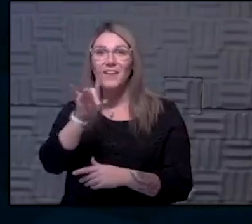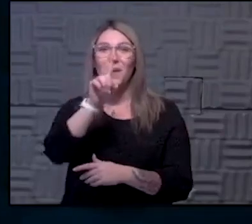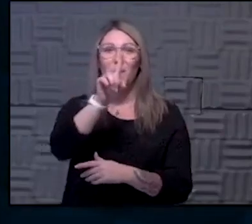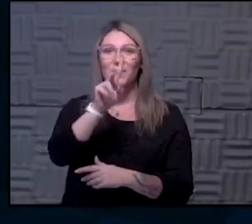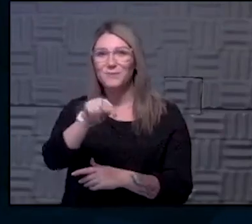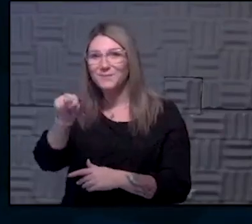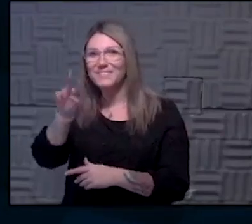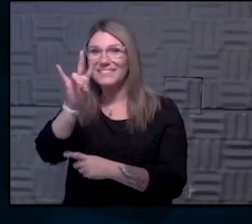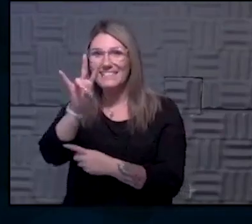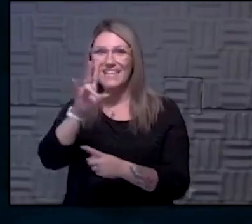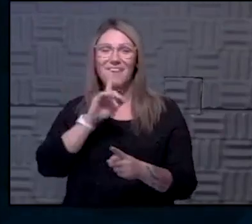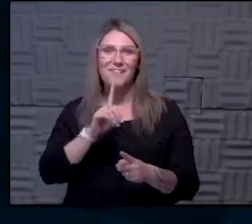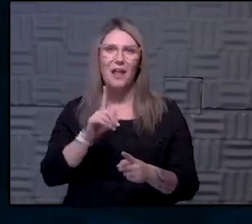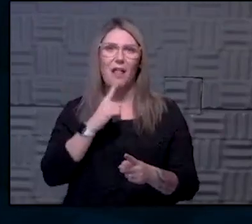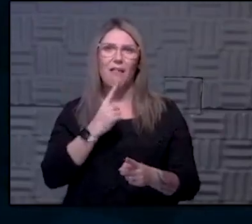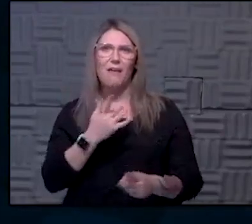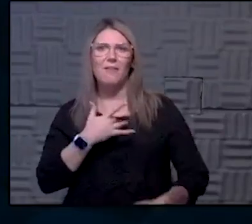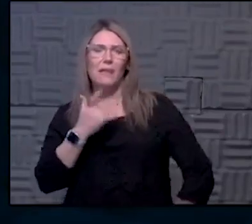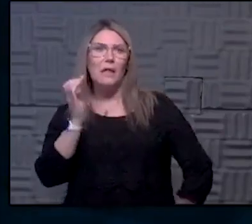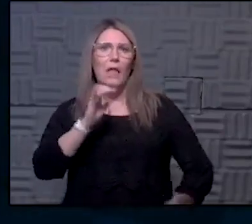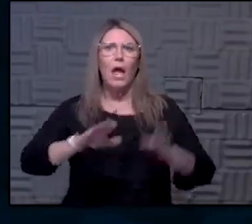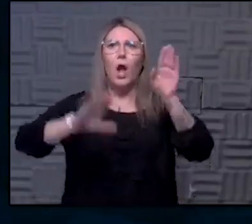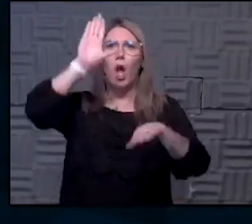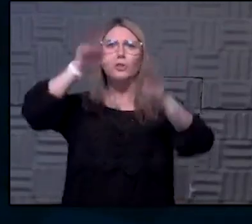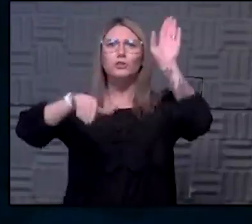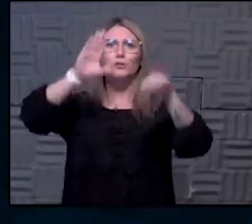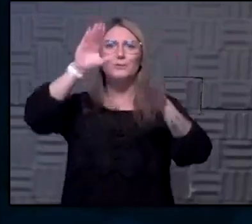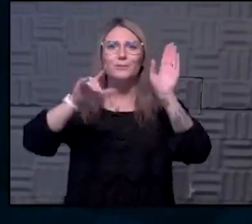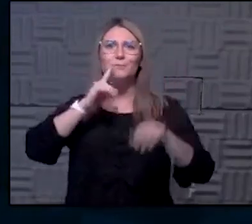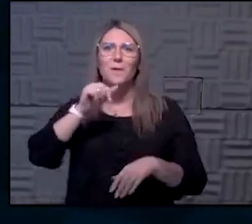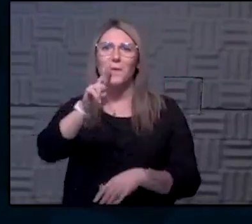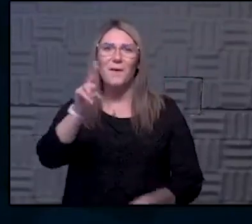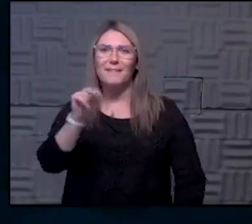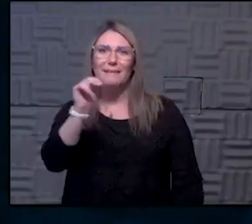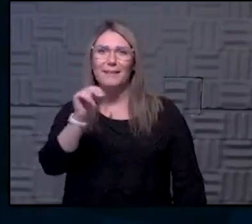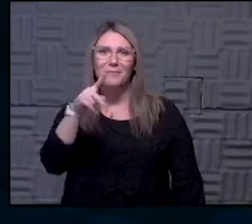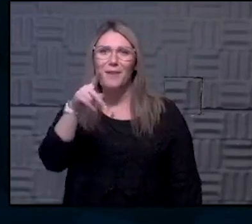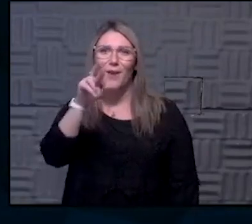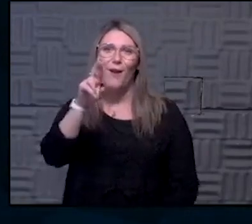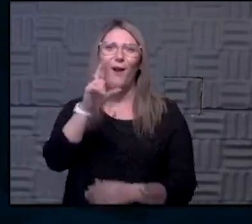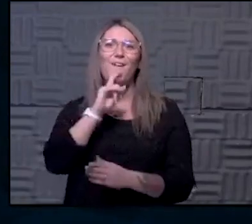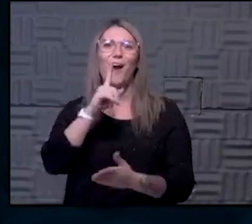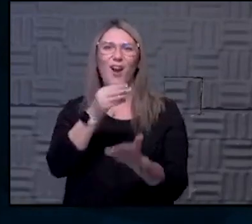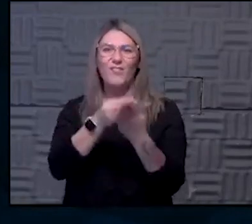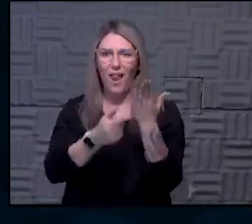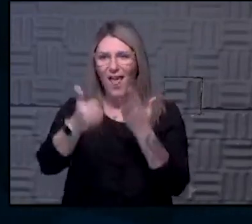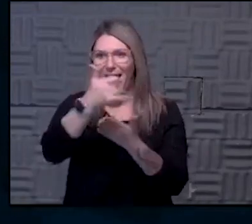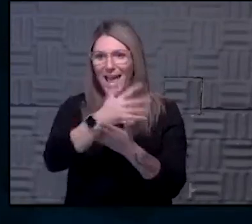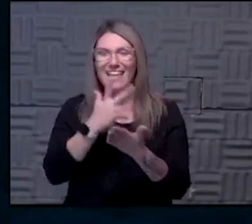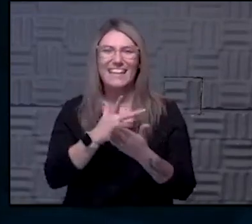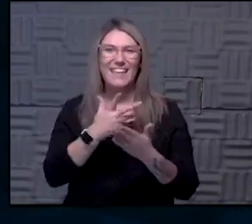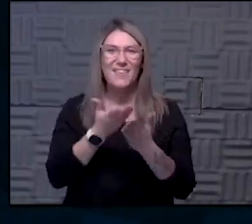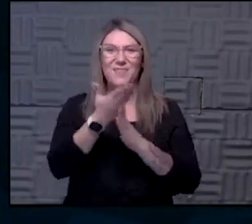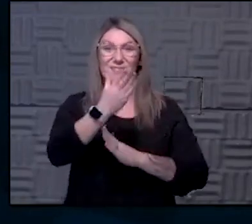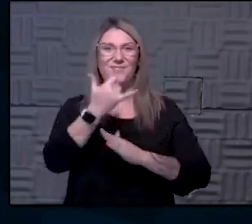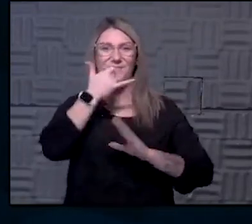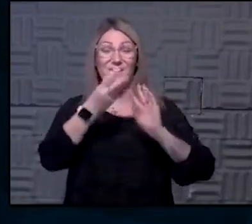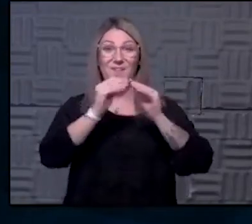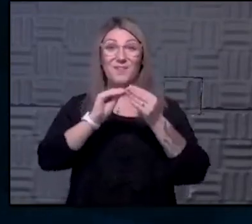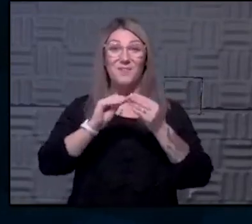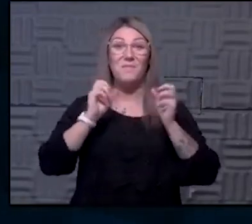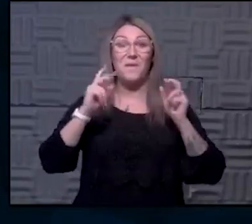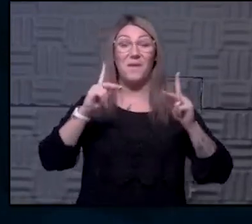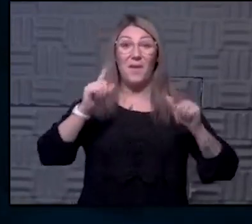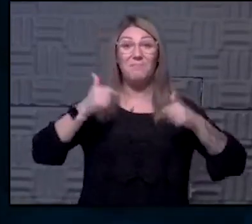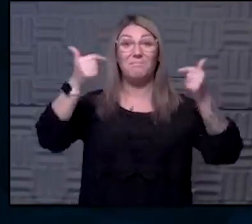913-588-1227. I feel like I'm now at an auction, or I'm part of the NPR fundraiser as I'm trying to go through those phone numbers. All right. Hey, let's turn to